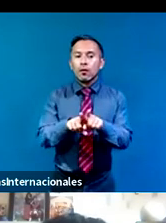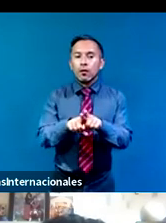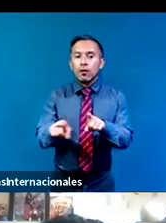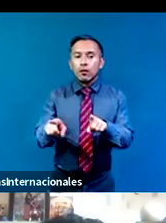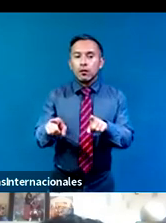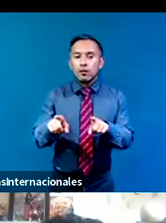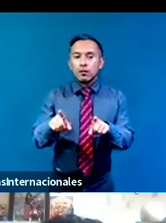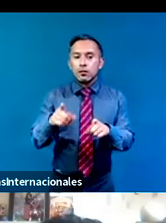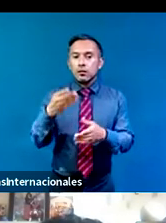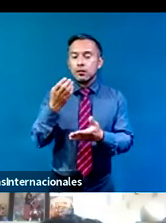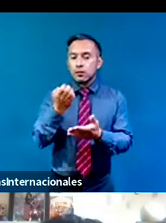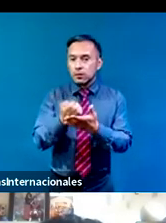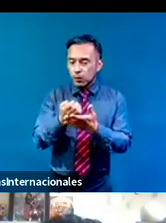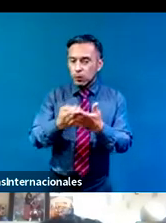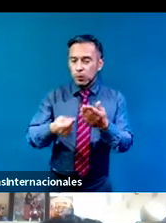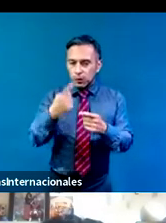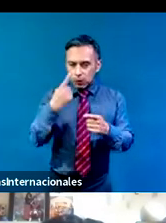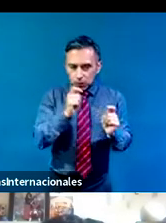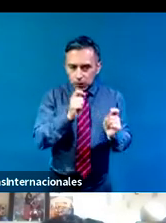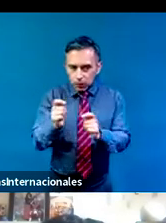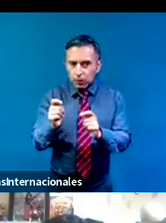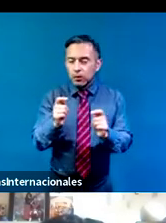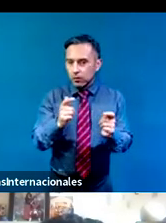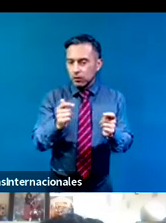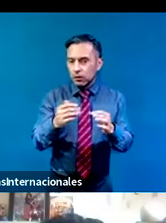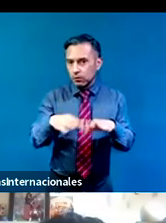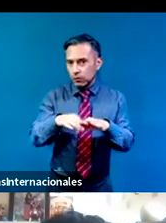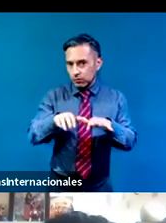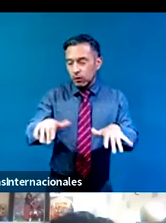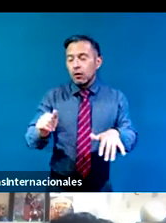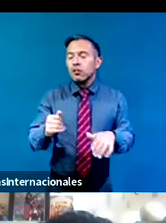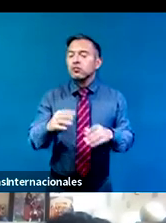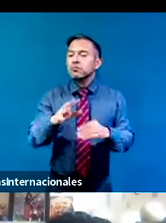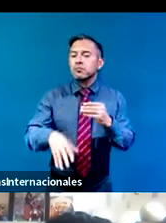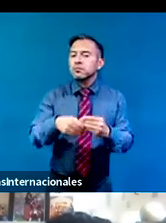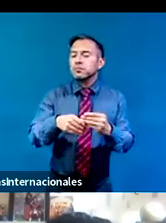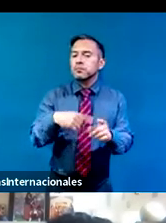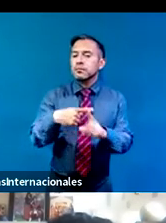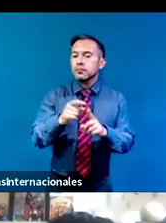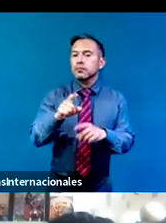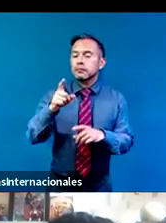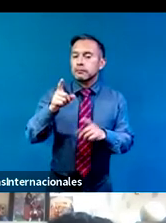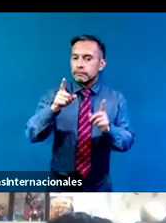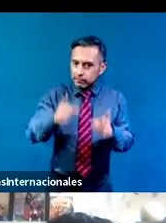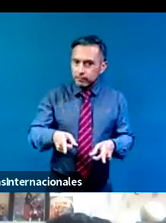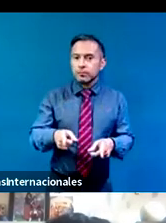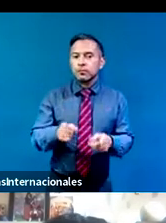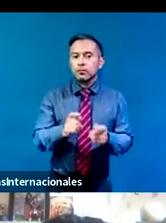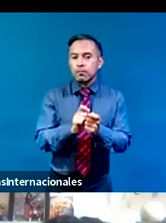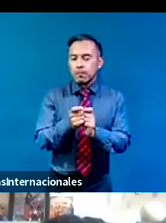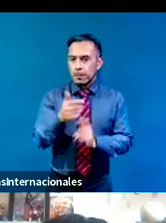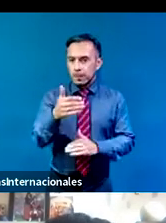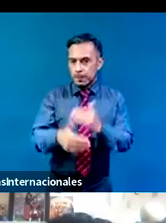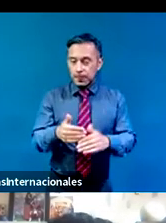I'm also going to add that there is a need for a just transition, not only of the workforce, but really